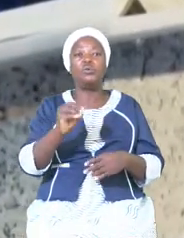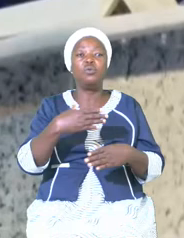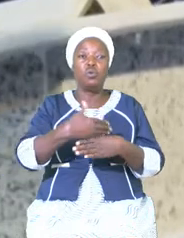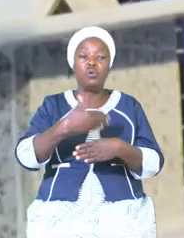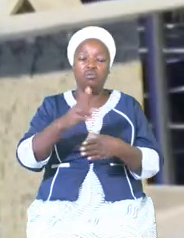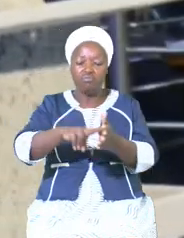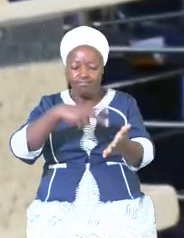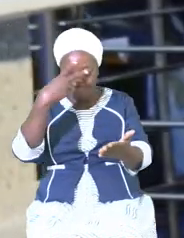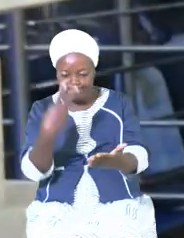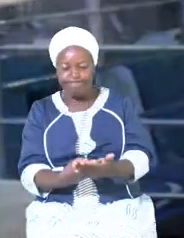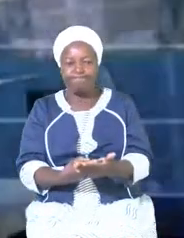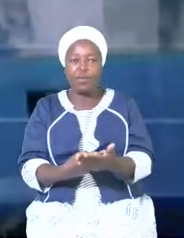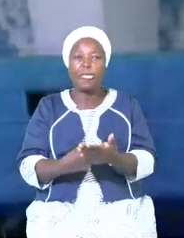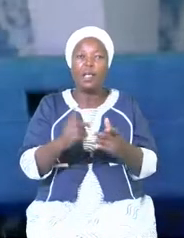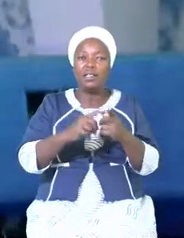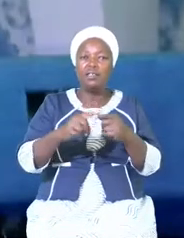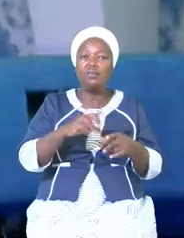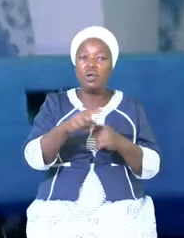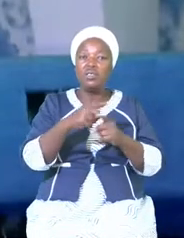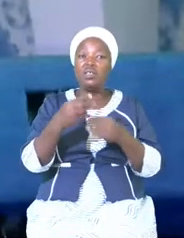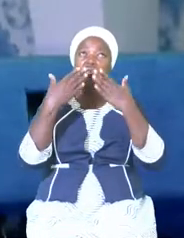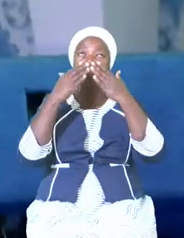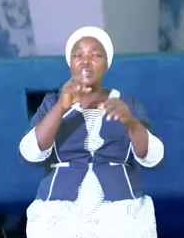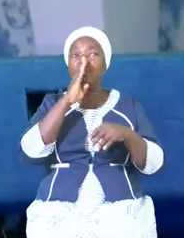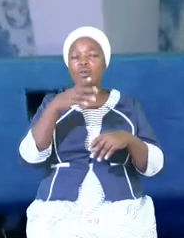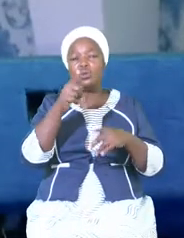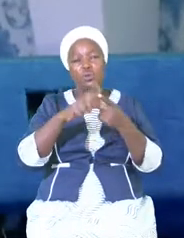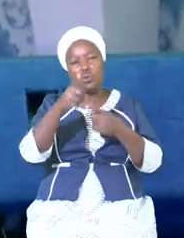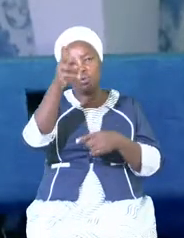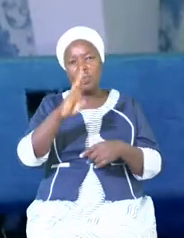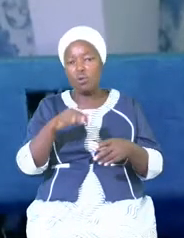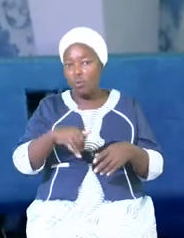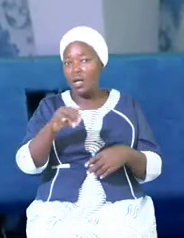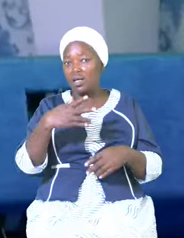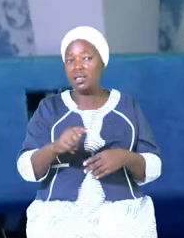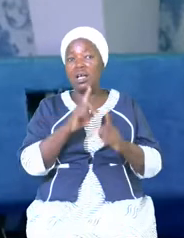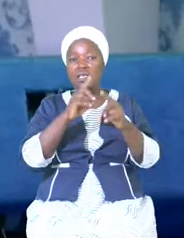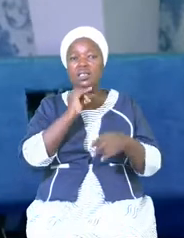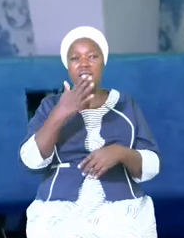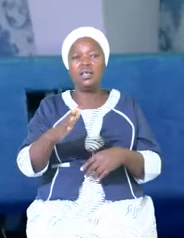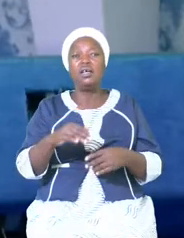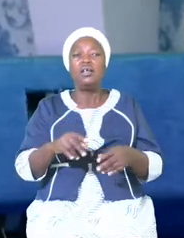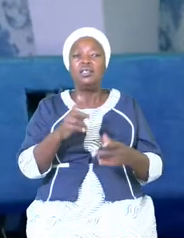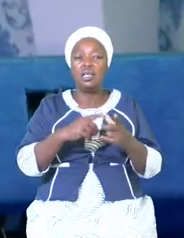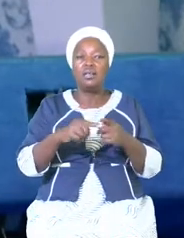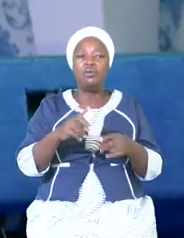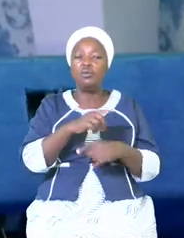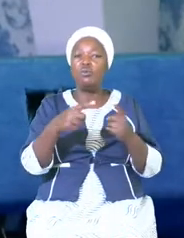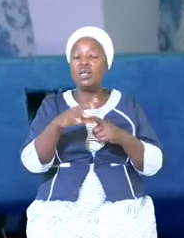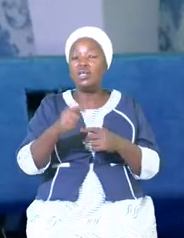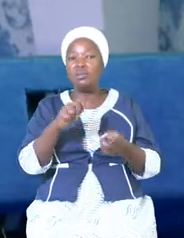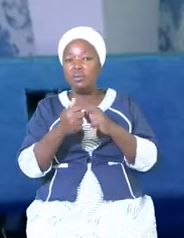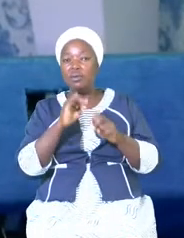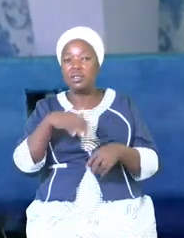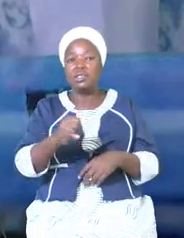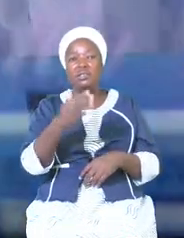say thanks be to God, even while the cancer is still there, thanks be to God, while the blindness is still there, thanks